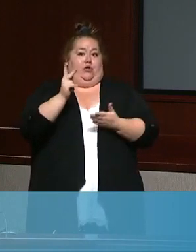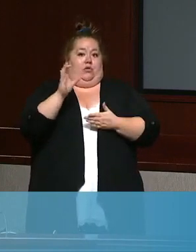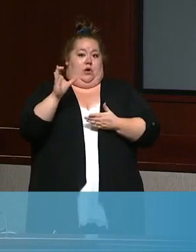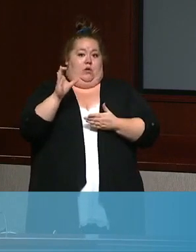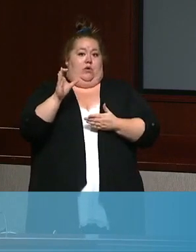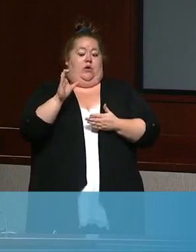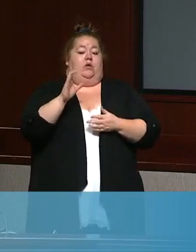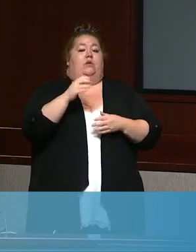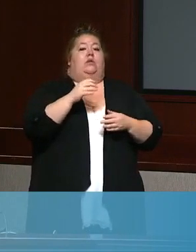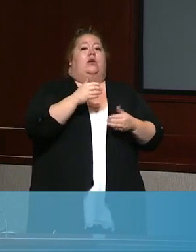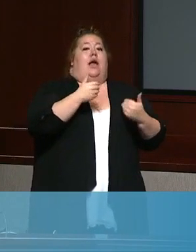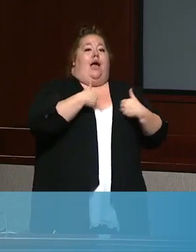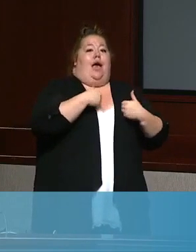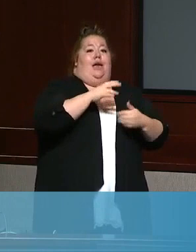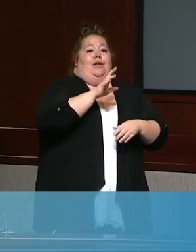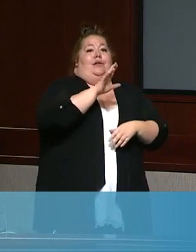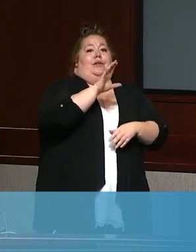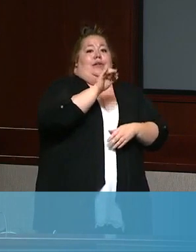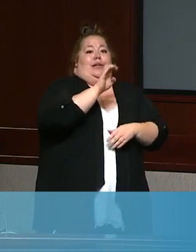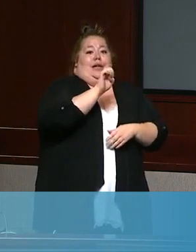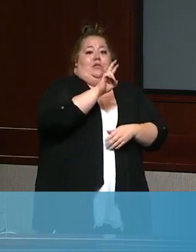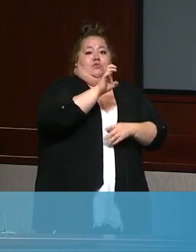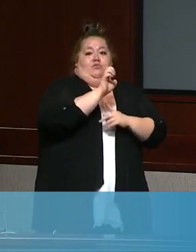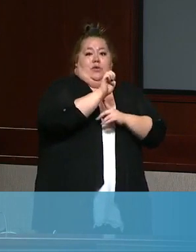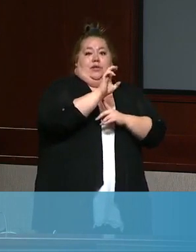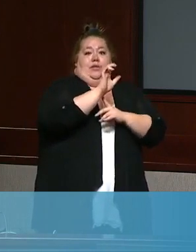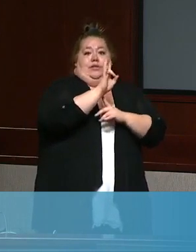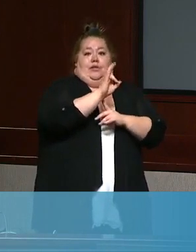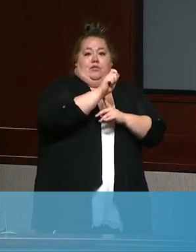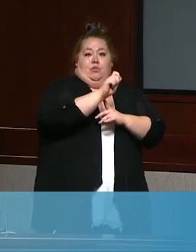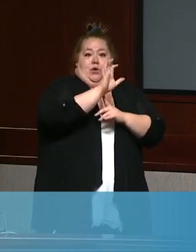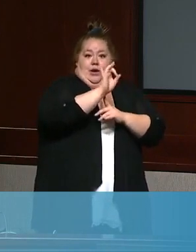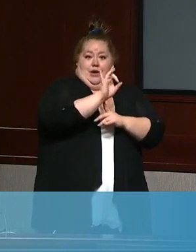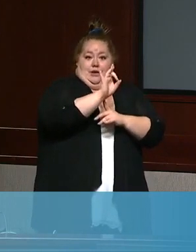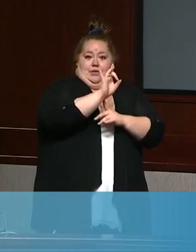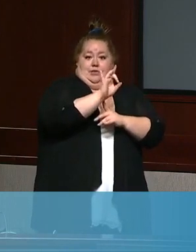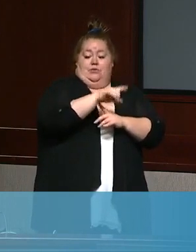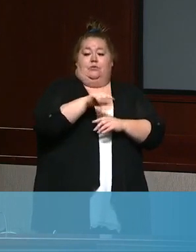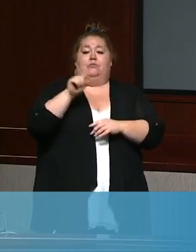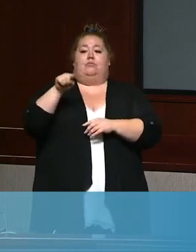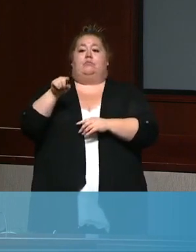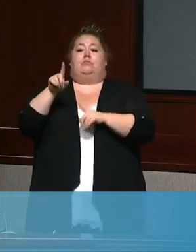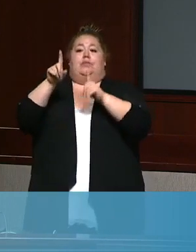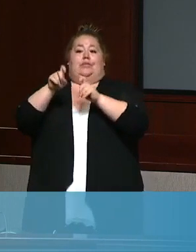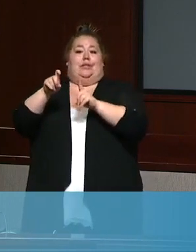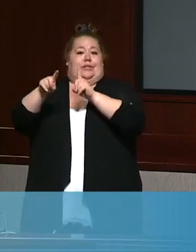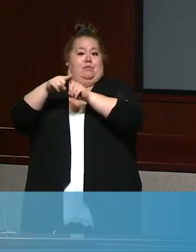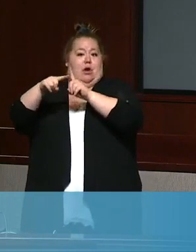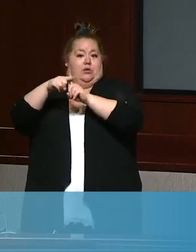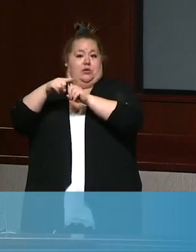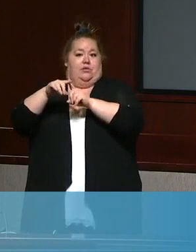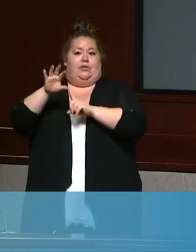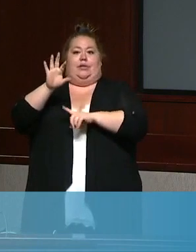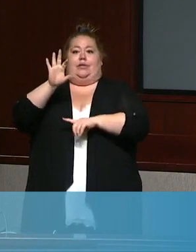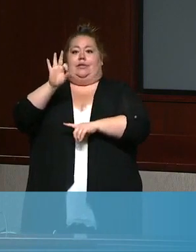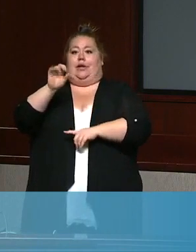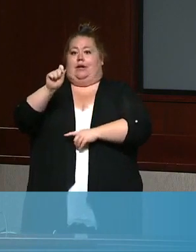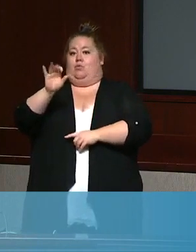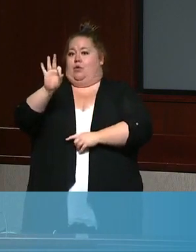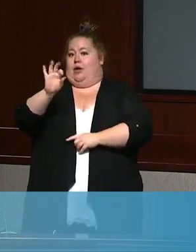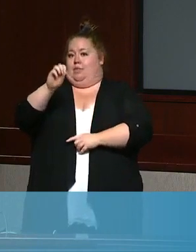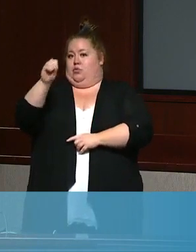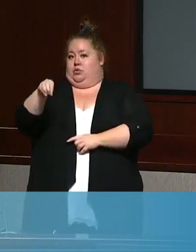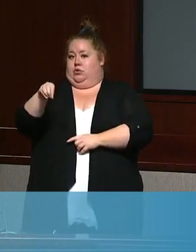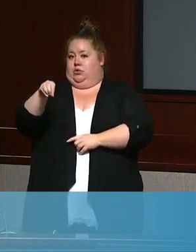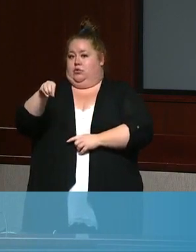rate is 7.8, and our testing positivity is 9.9. So we are close